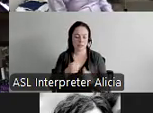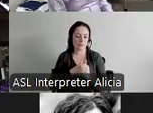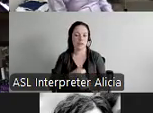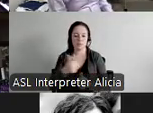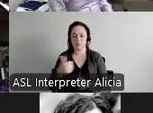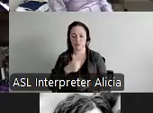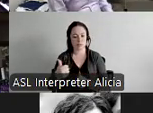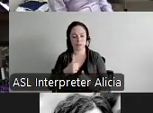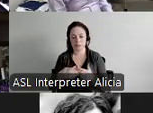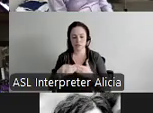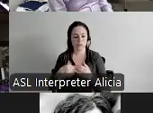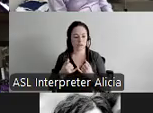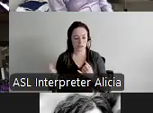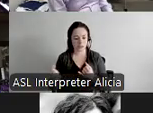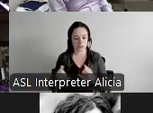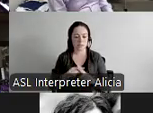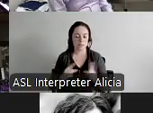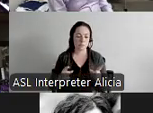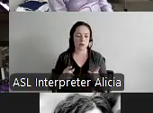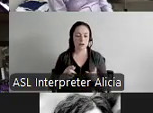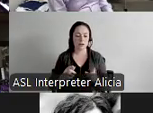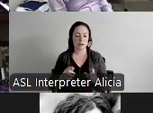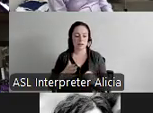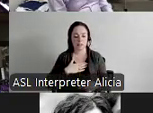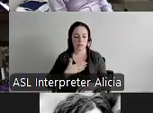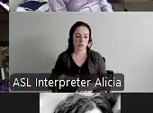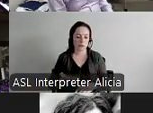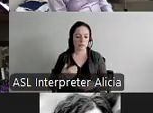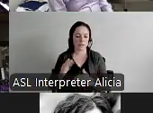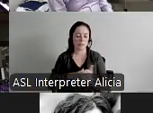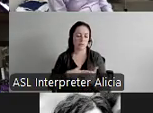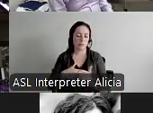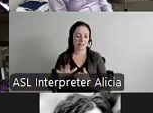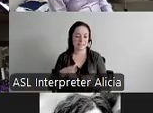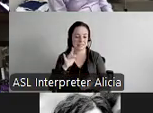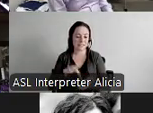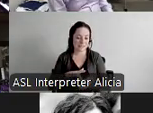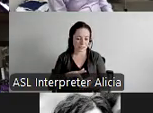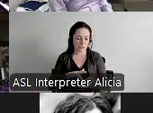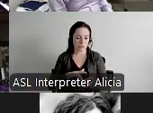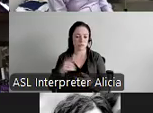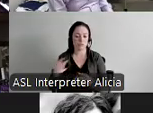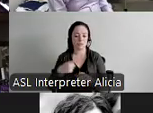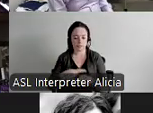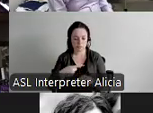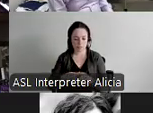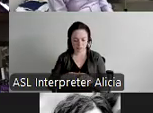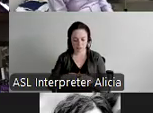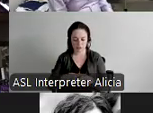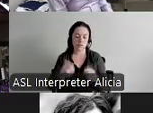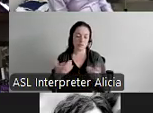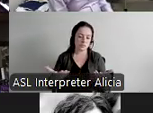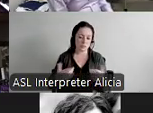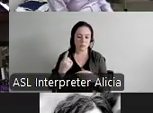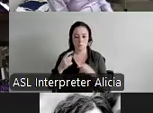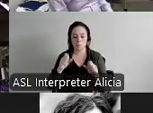transportation guidelines, but they are okay with a painting in the center of the intersection. So a potential project